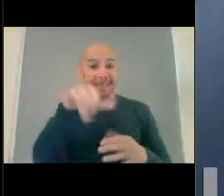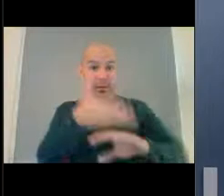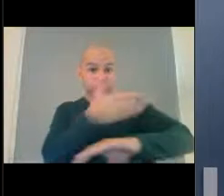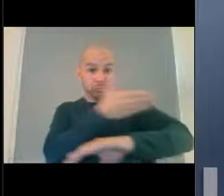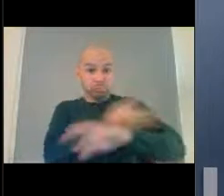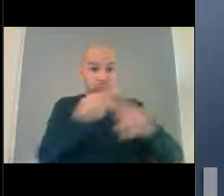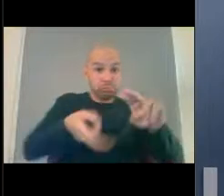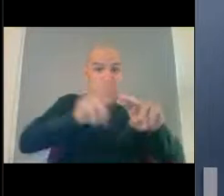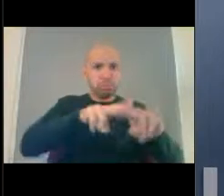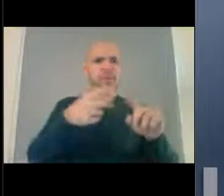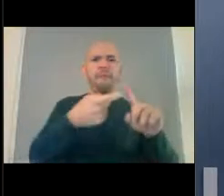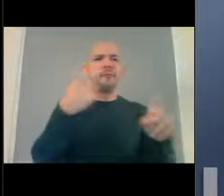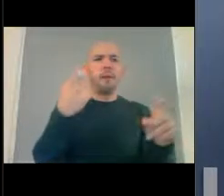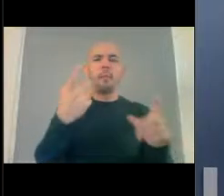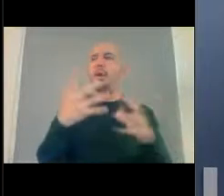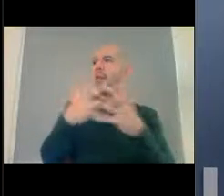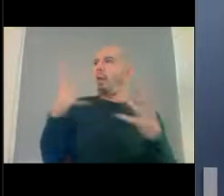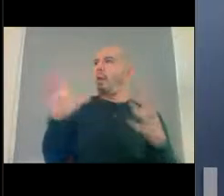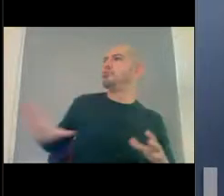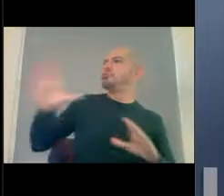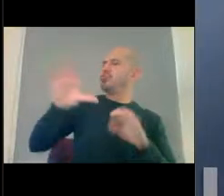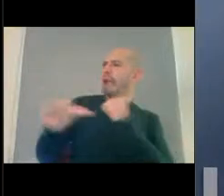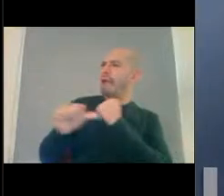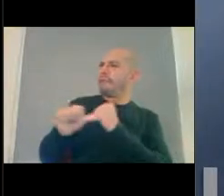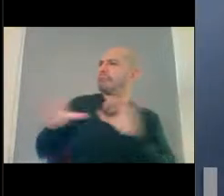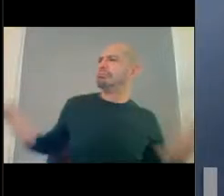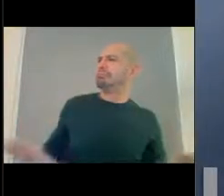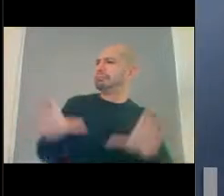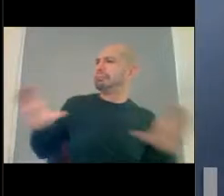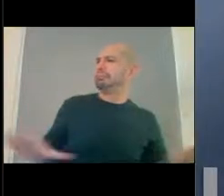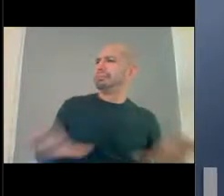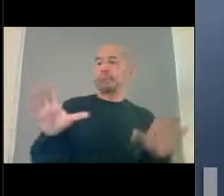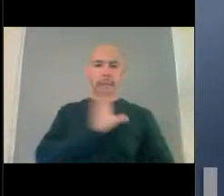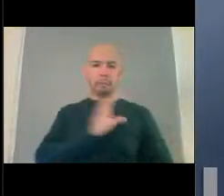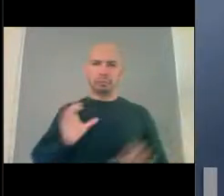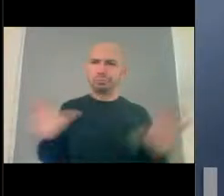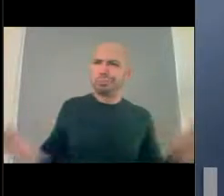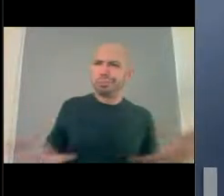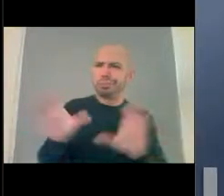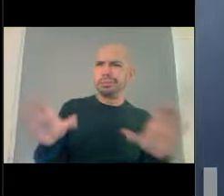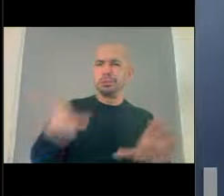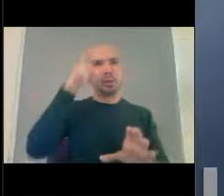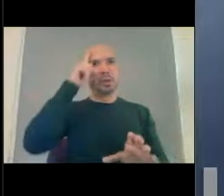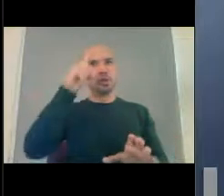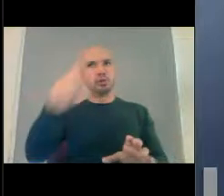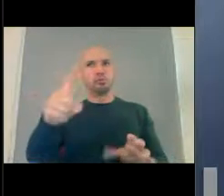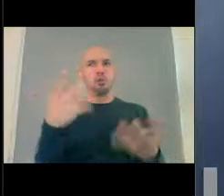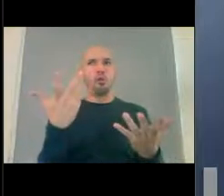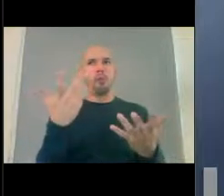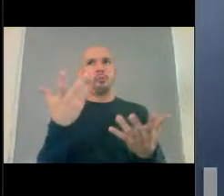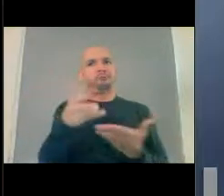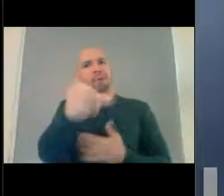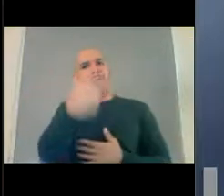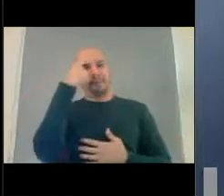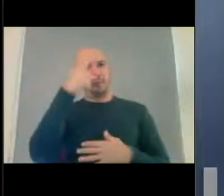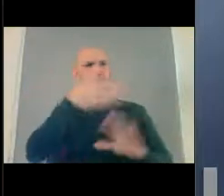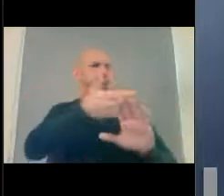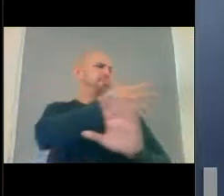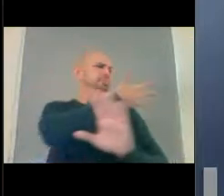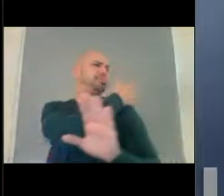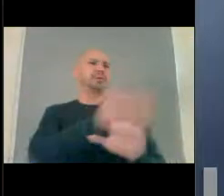result of strong advocacy advocacy efforts by the commission to address the substantial backlog of projects lacking funding